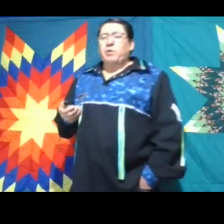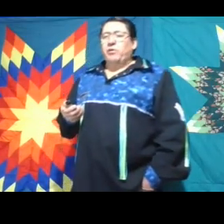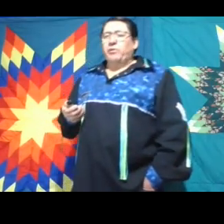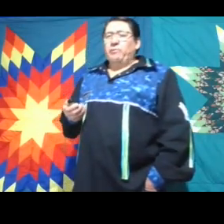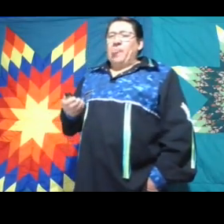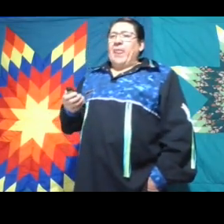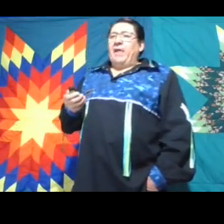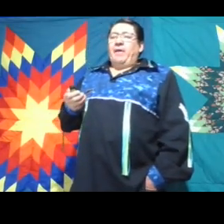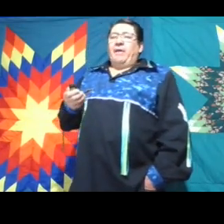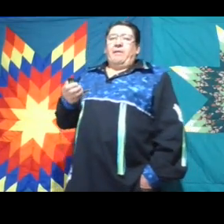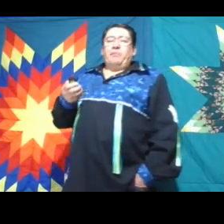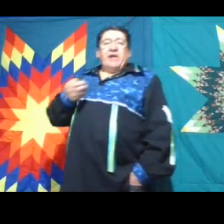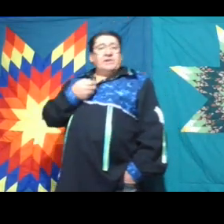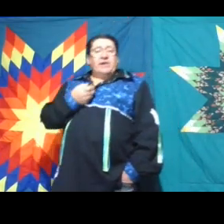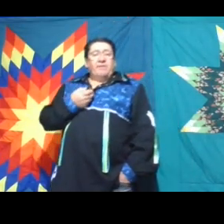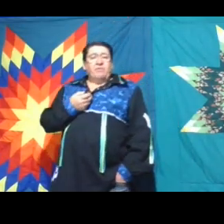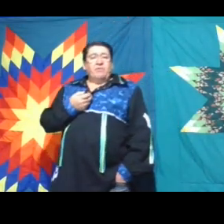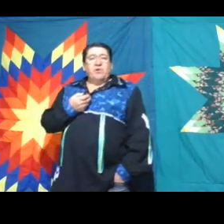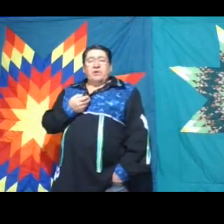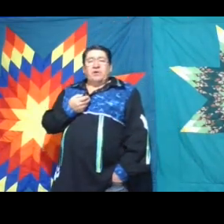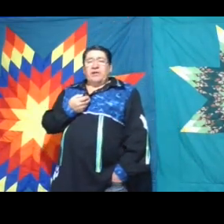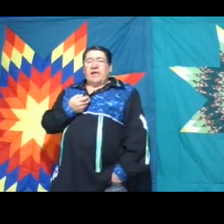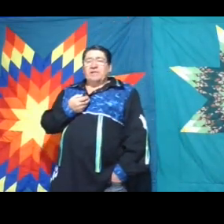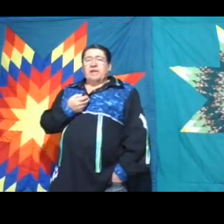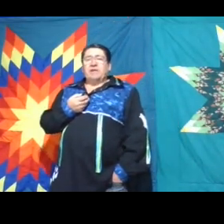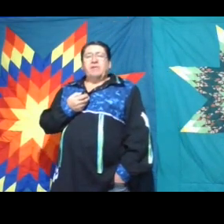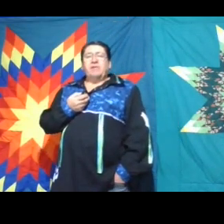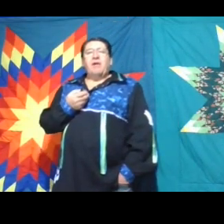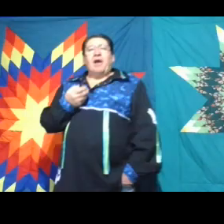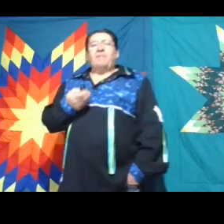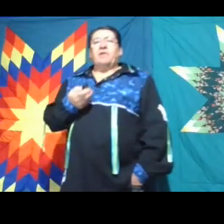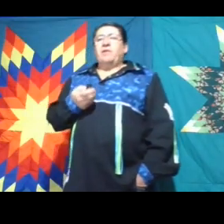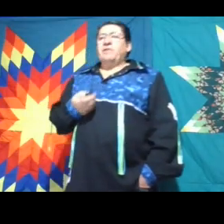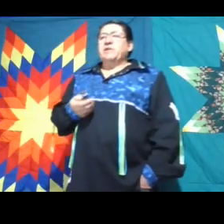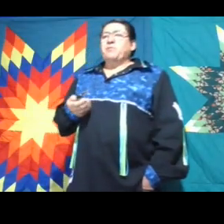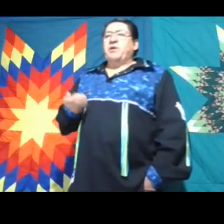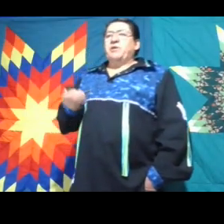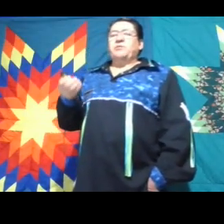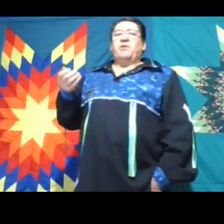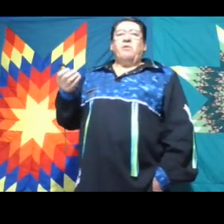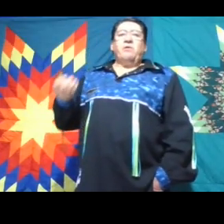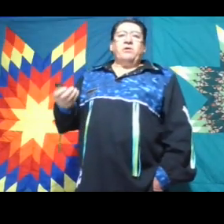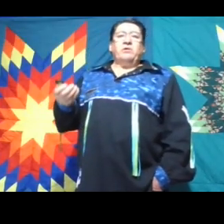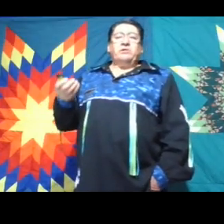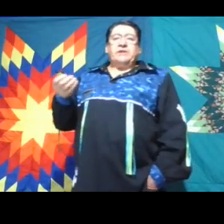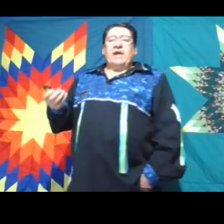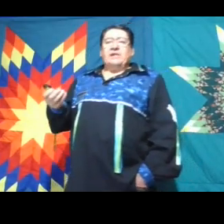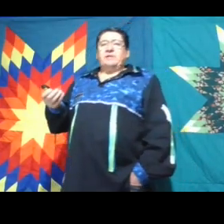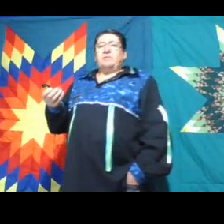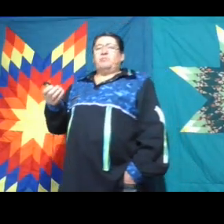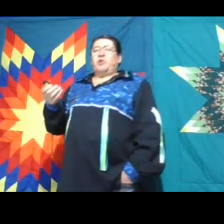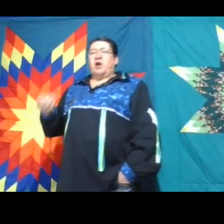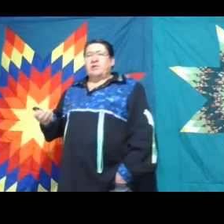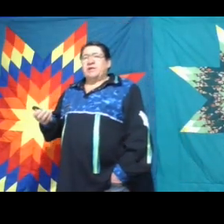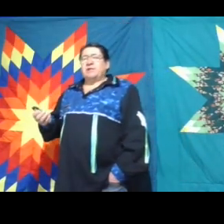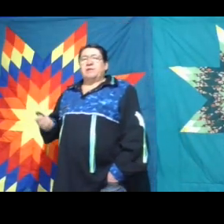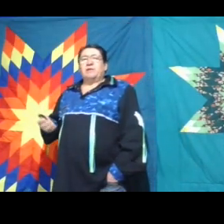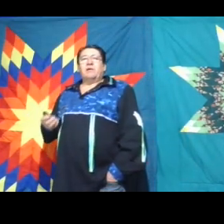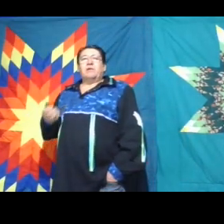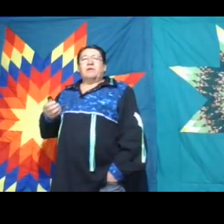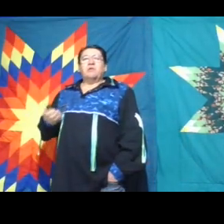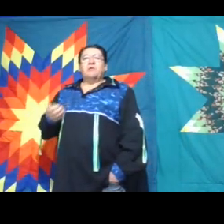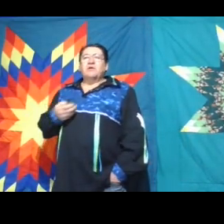quickly about. Because I come from the oil and gas sector, I have a lot of experience with oil sands